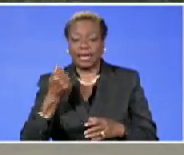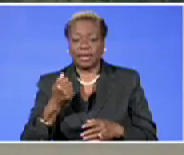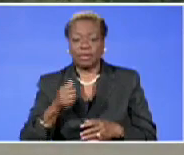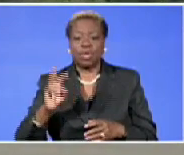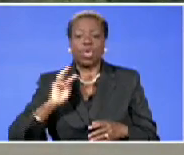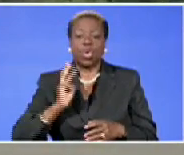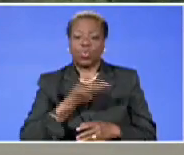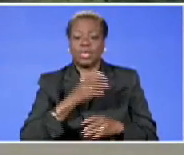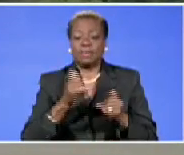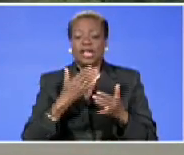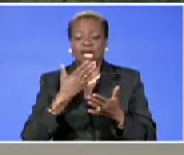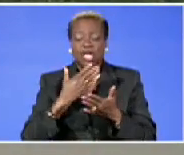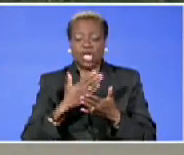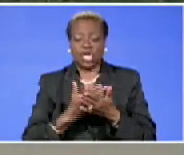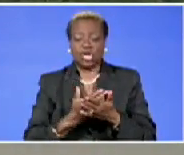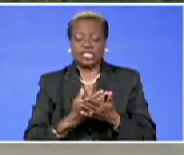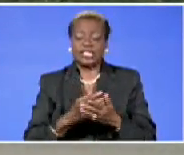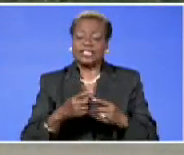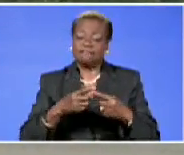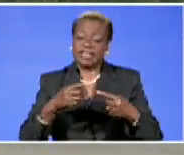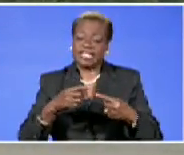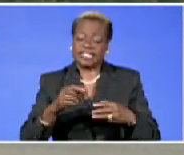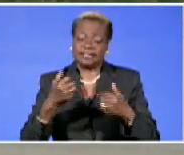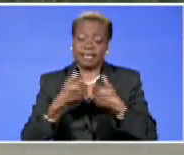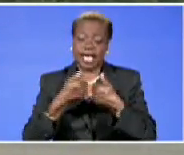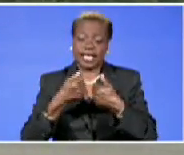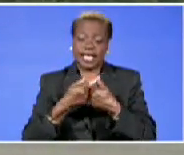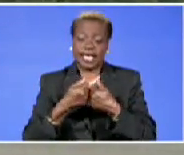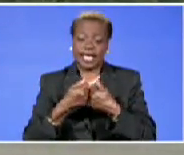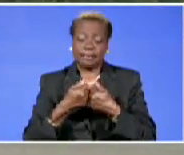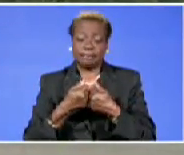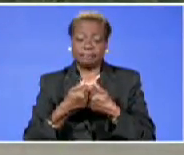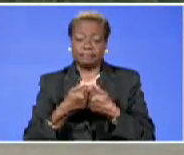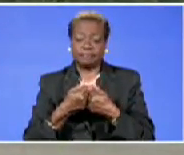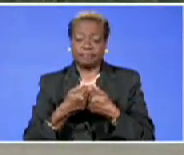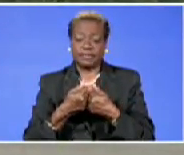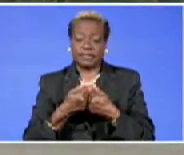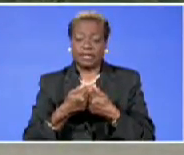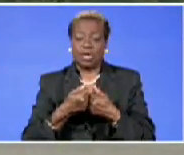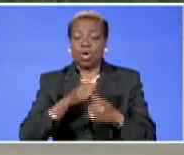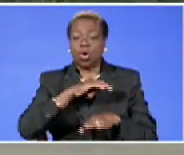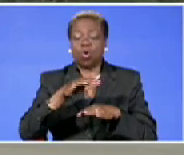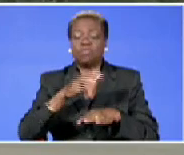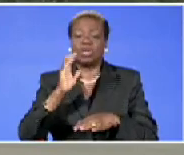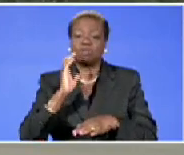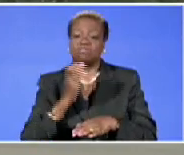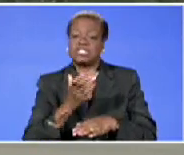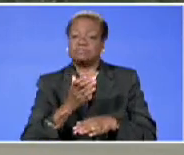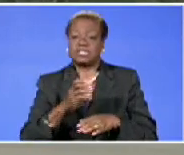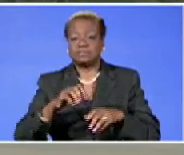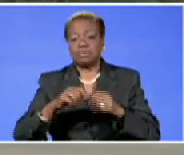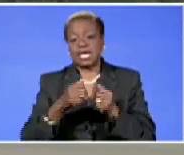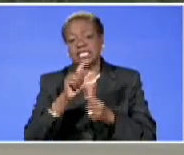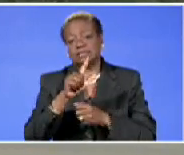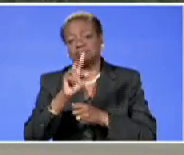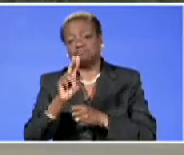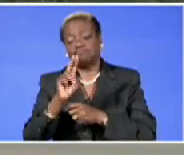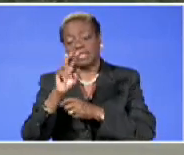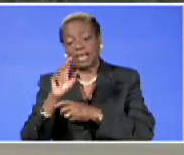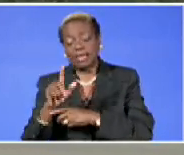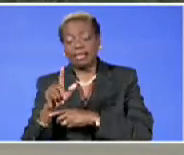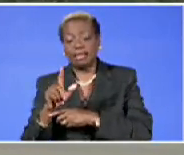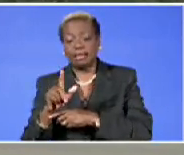great defensive game, especially in the early part of the game. We came up defensively. You know, over the Christmas break, it's a little lull. We didn't compete in the tournament as Christmas, so I